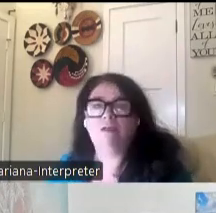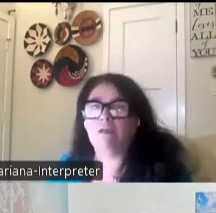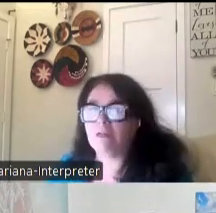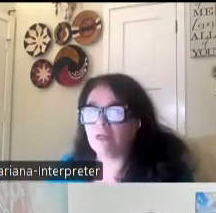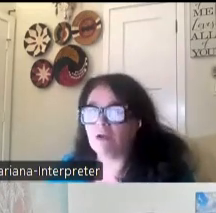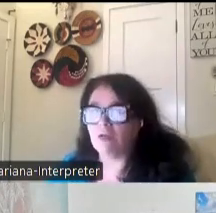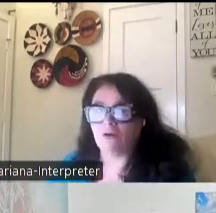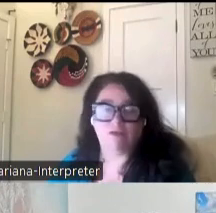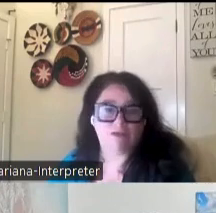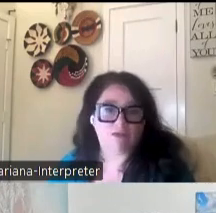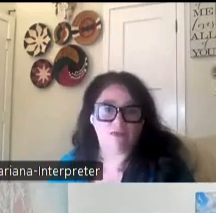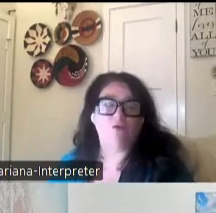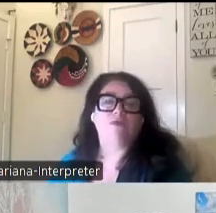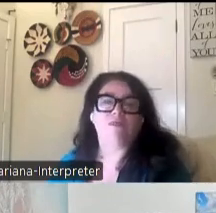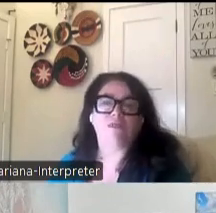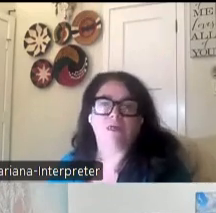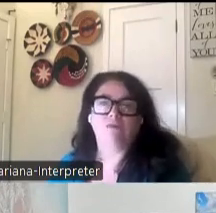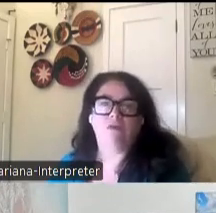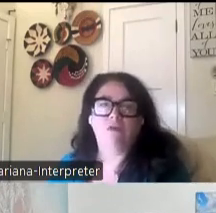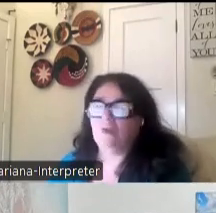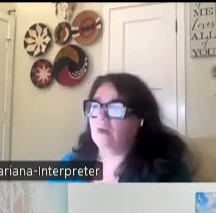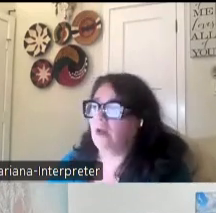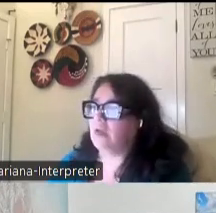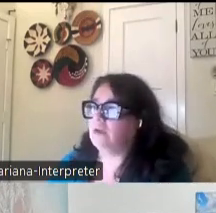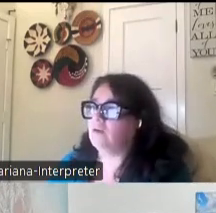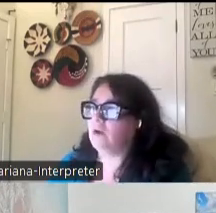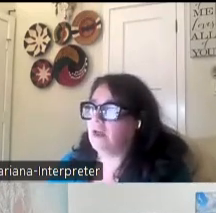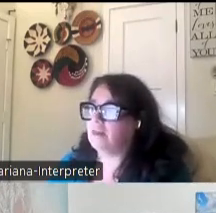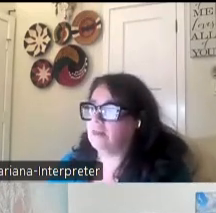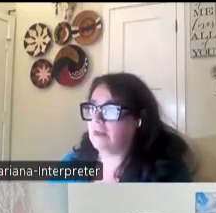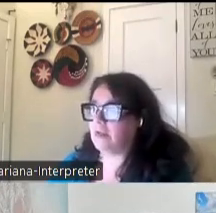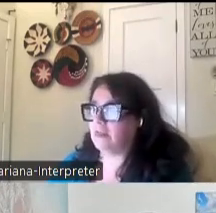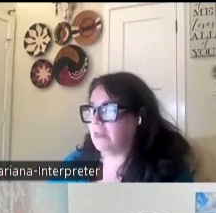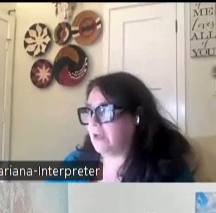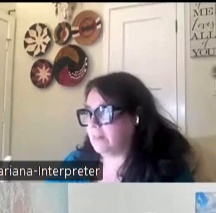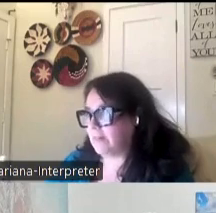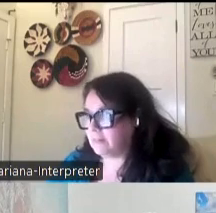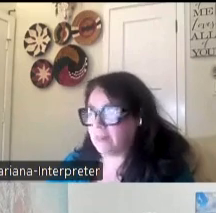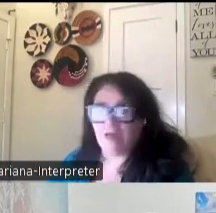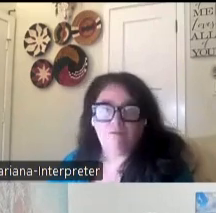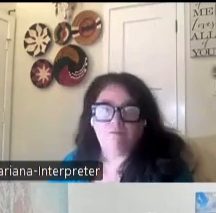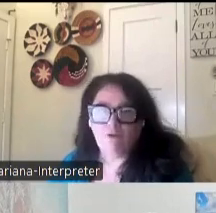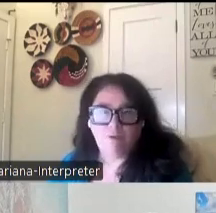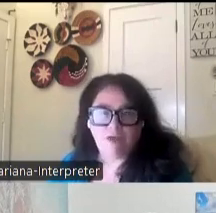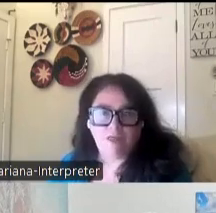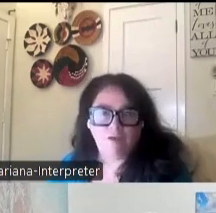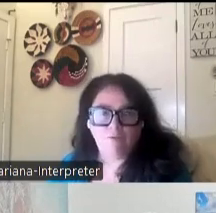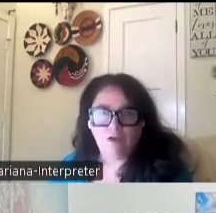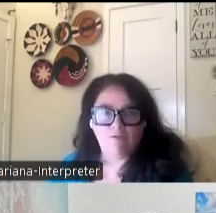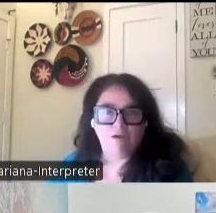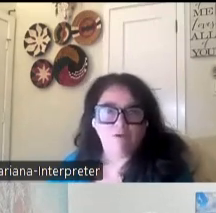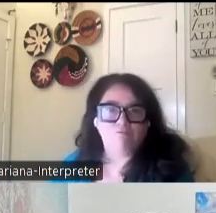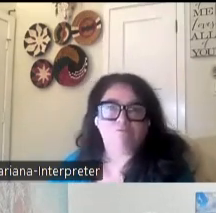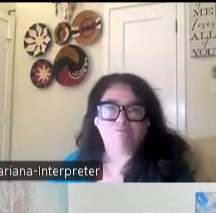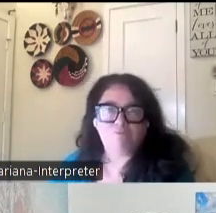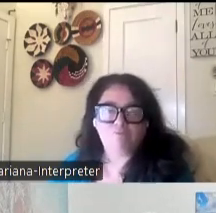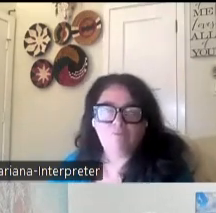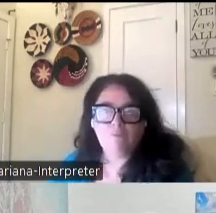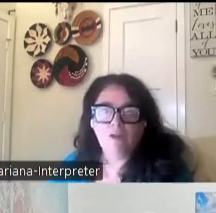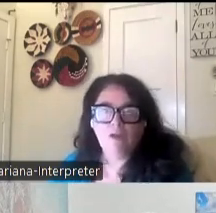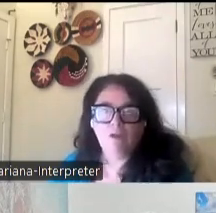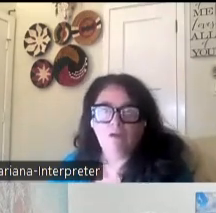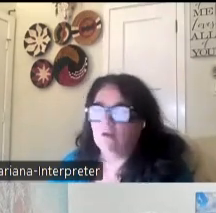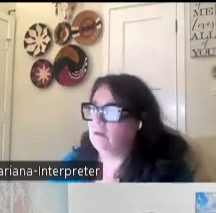months ago. There is a slight decrease over the past few decades, but it's really very small compared to the variability over the